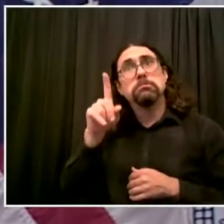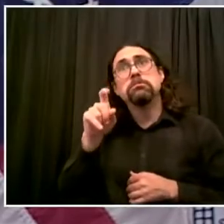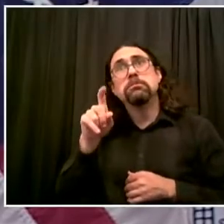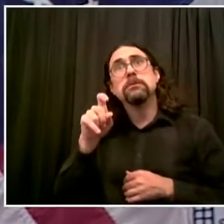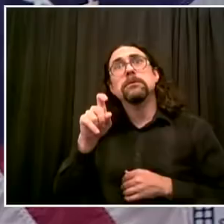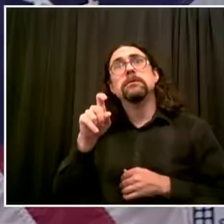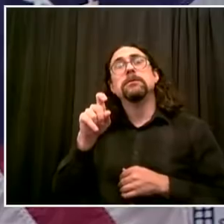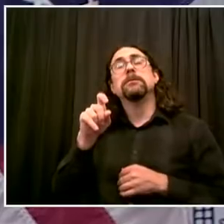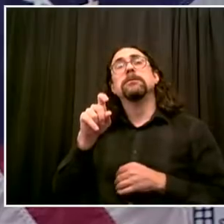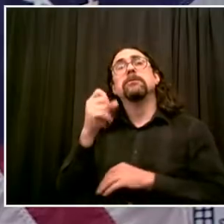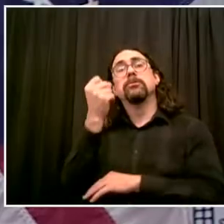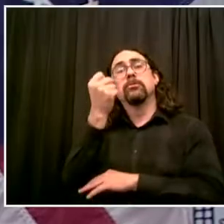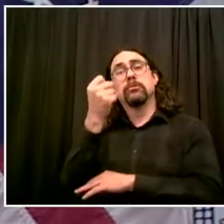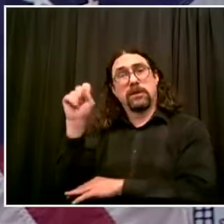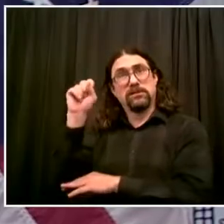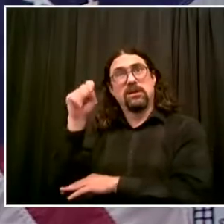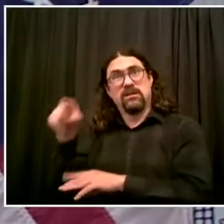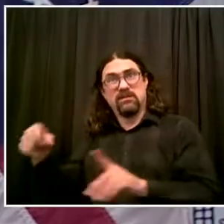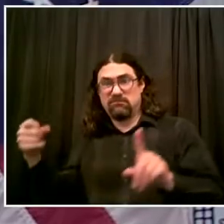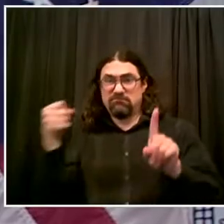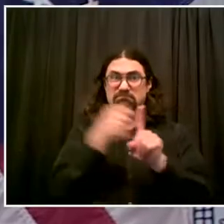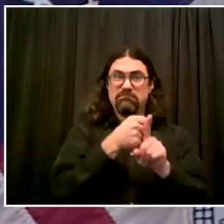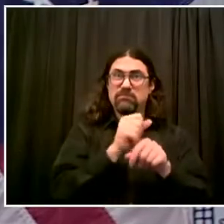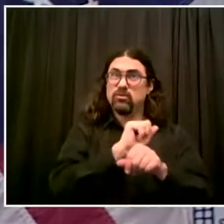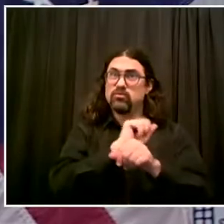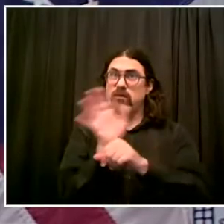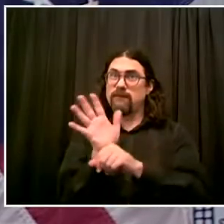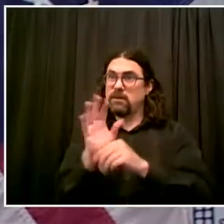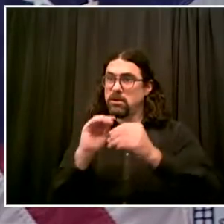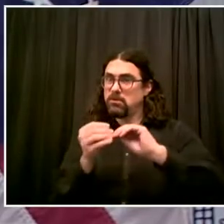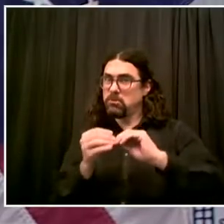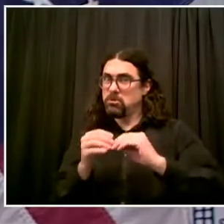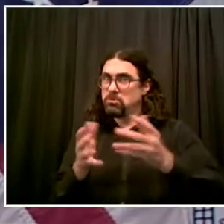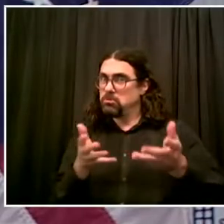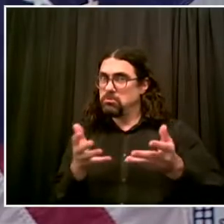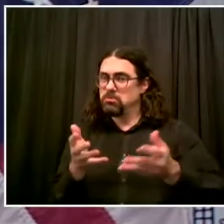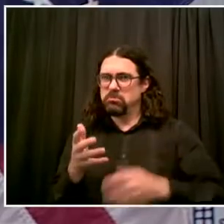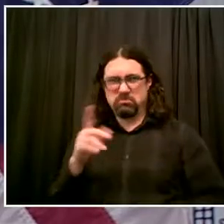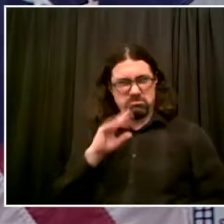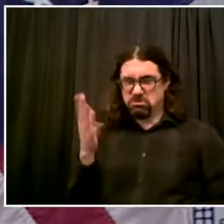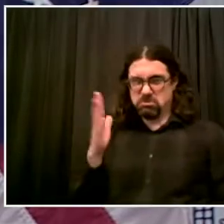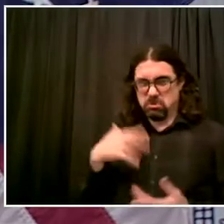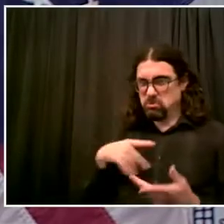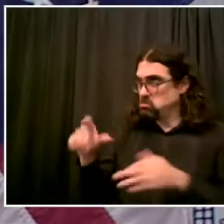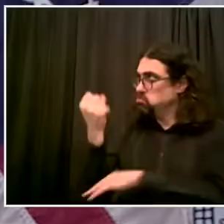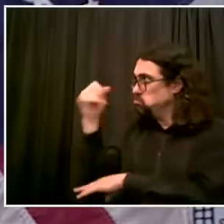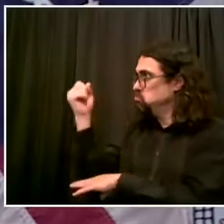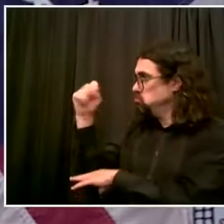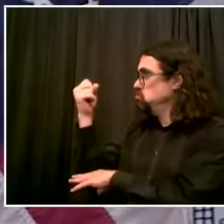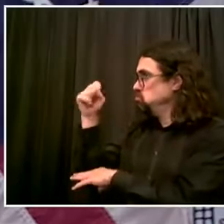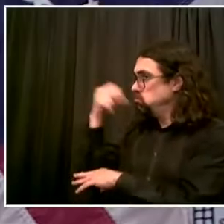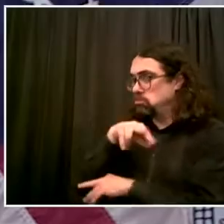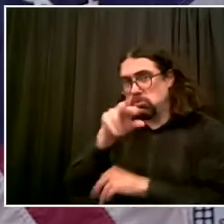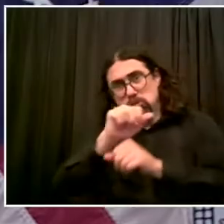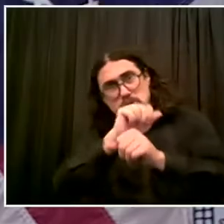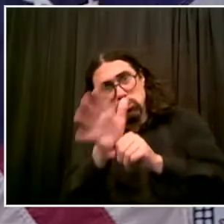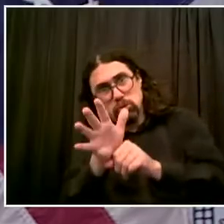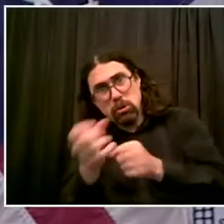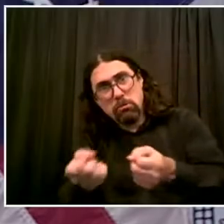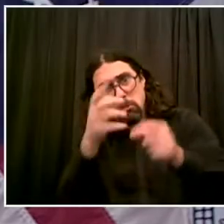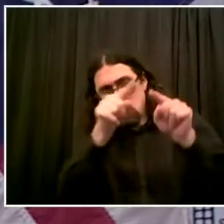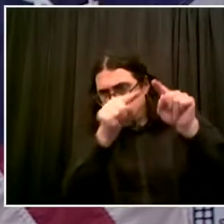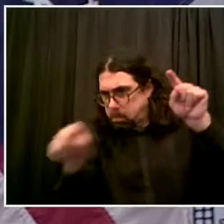I'm curious if you have an opinion on that. Yeah, great question, Joe. Let me remind people, because I totally understand why